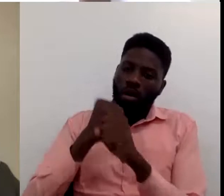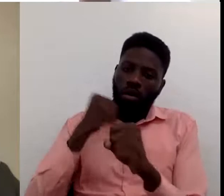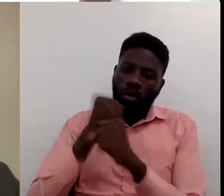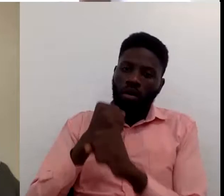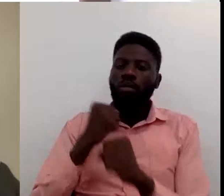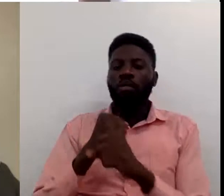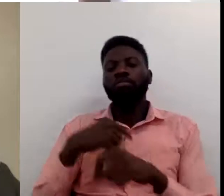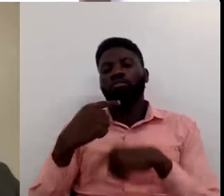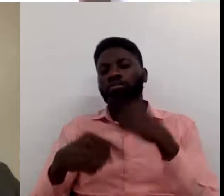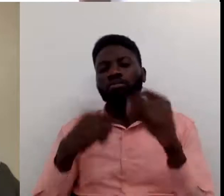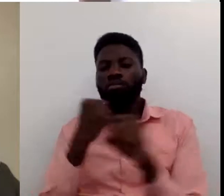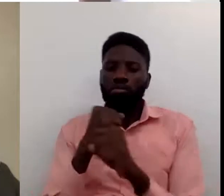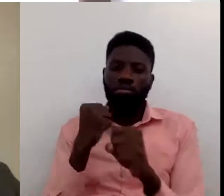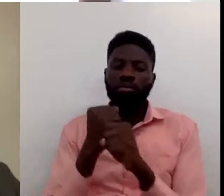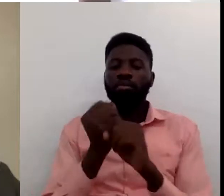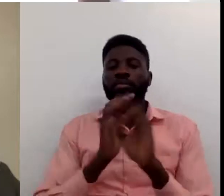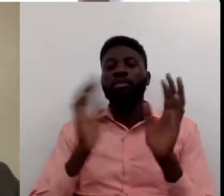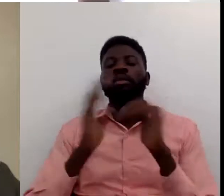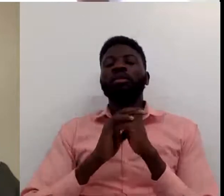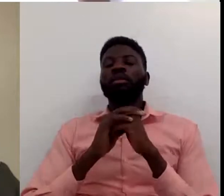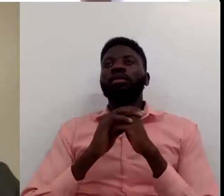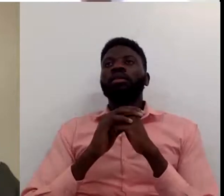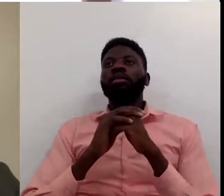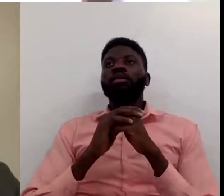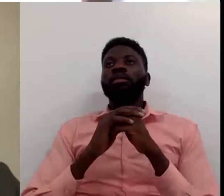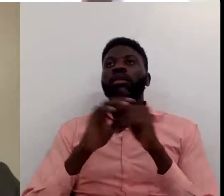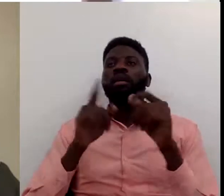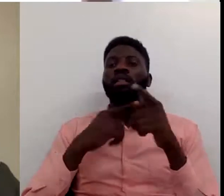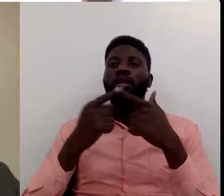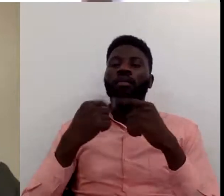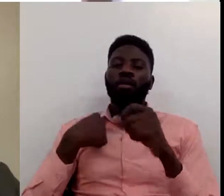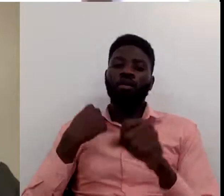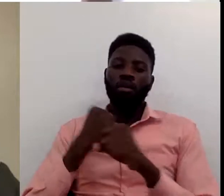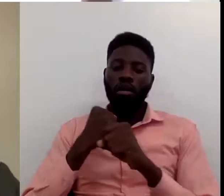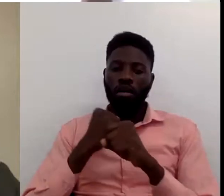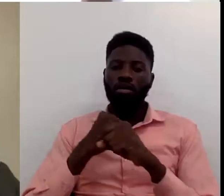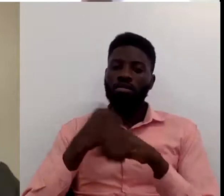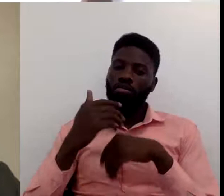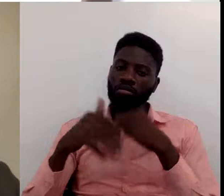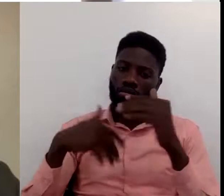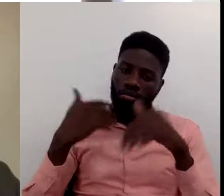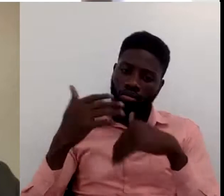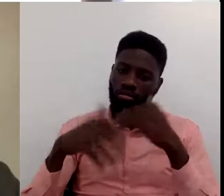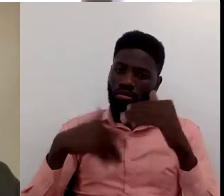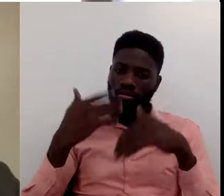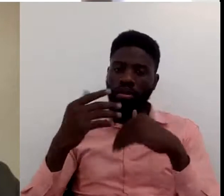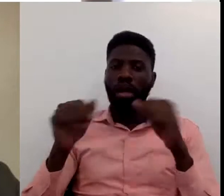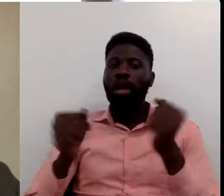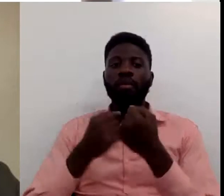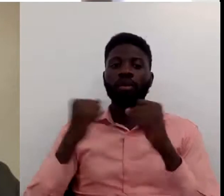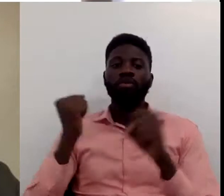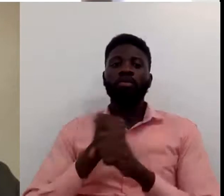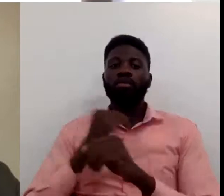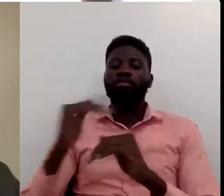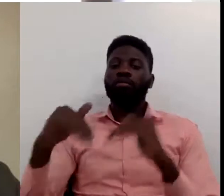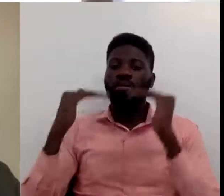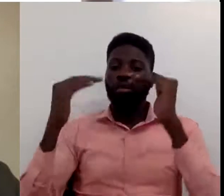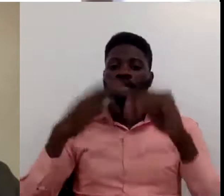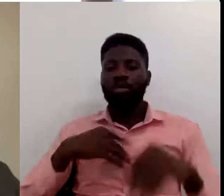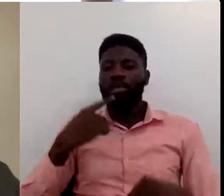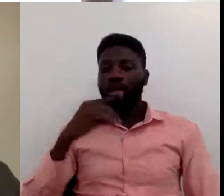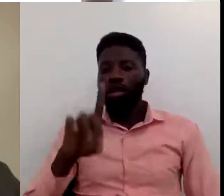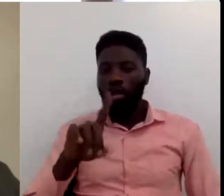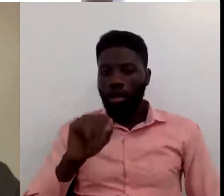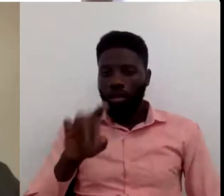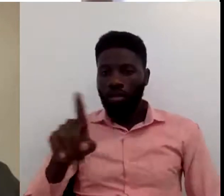in front of me. And I think through my career, I've always just been promoted. People just come and say, okay, David, you're going to do